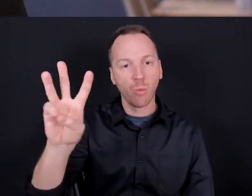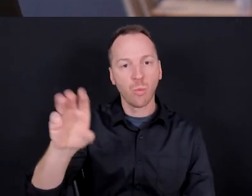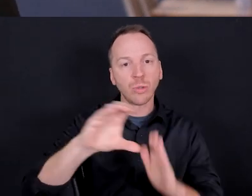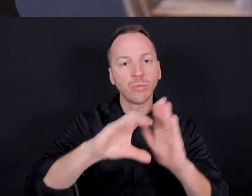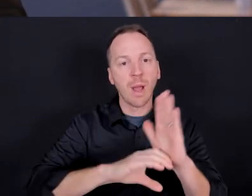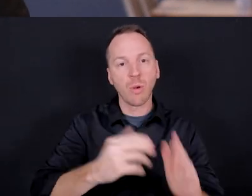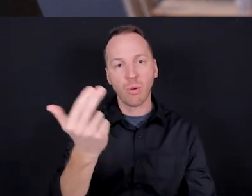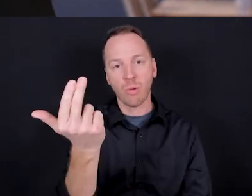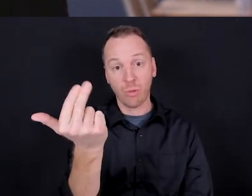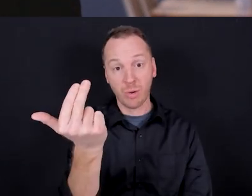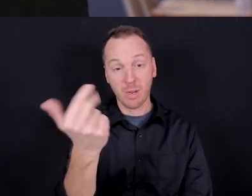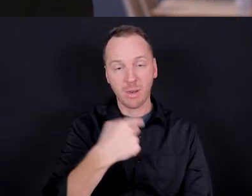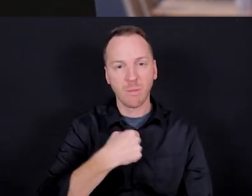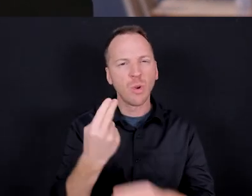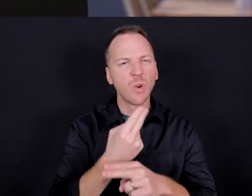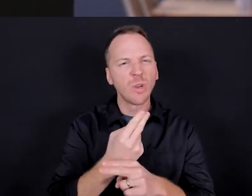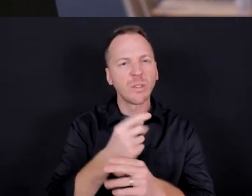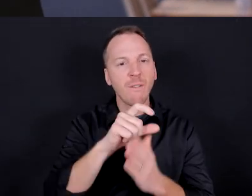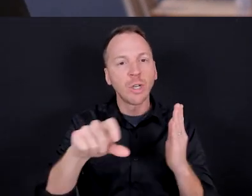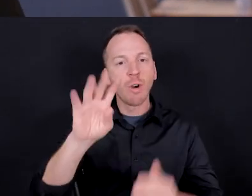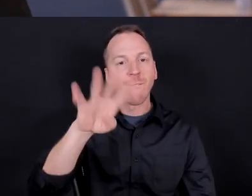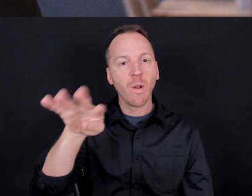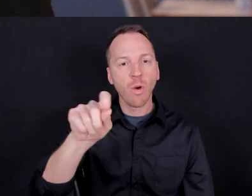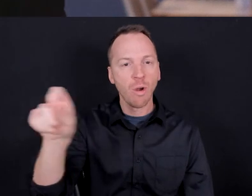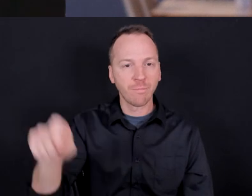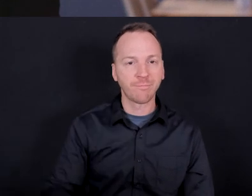13. Today, I'm going to begin with verse 44.